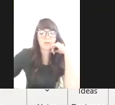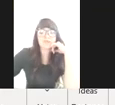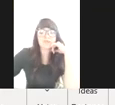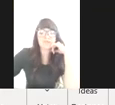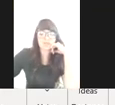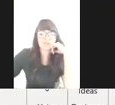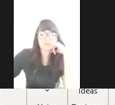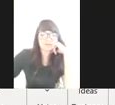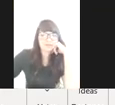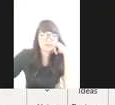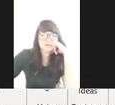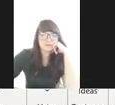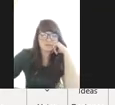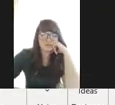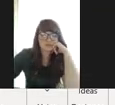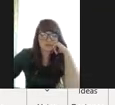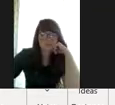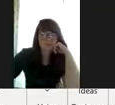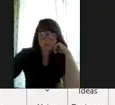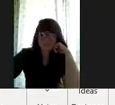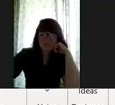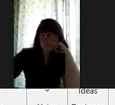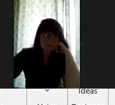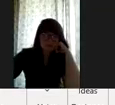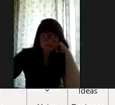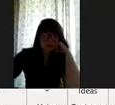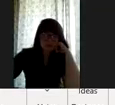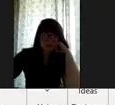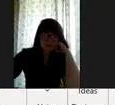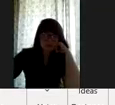Our position. Our position in Adam.